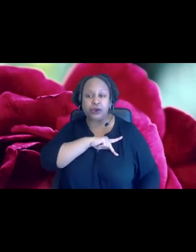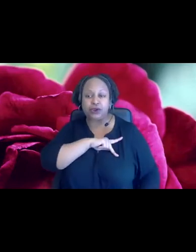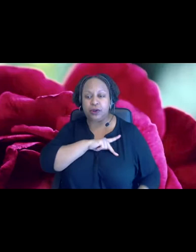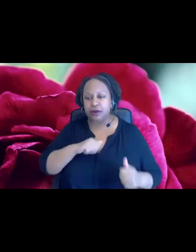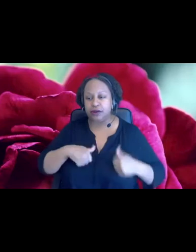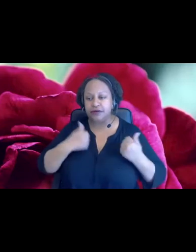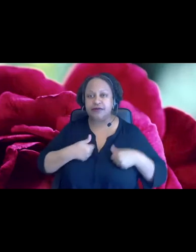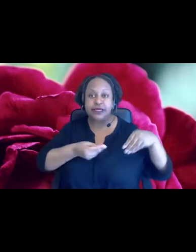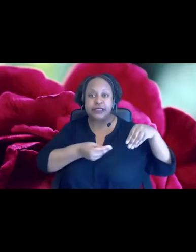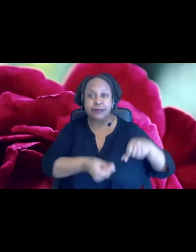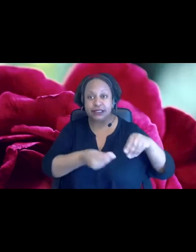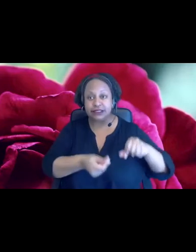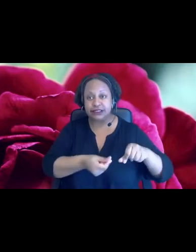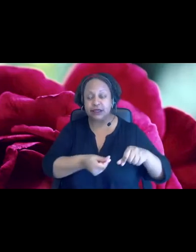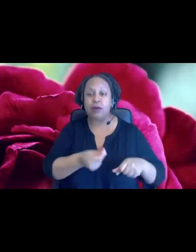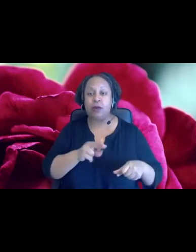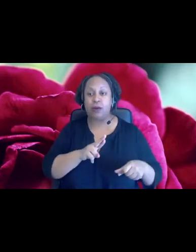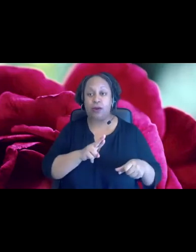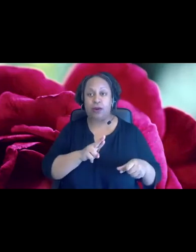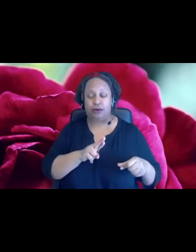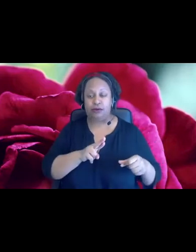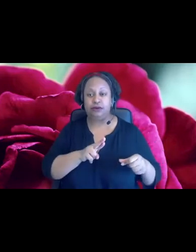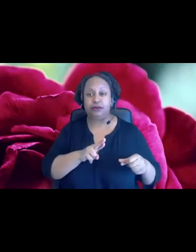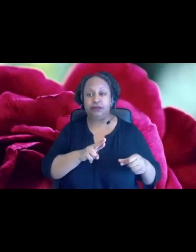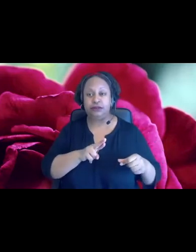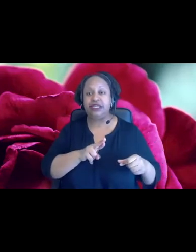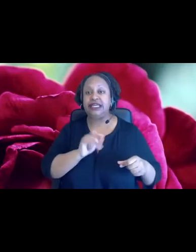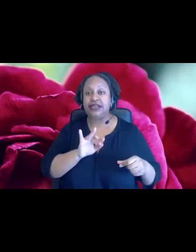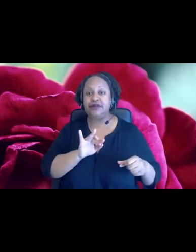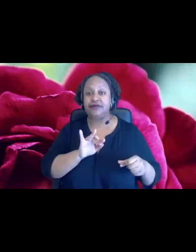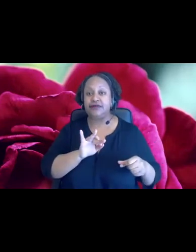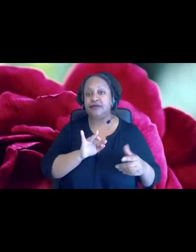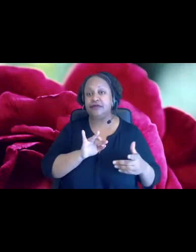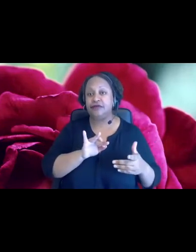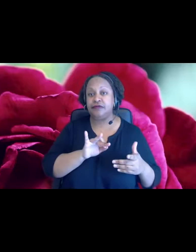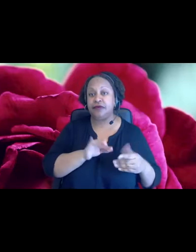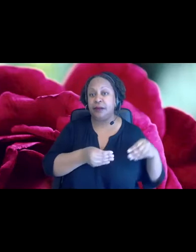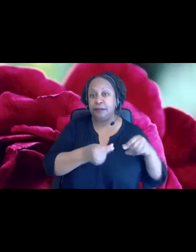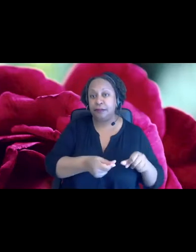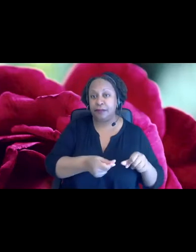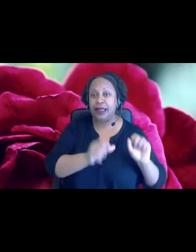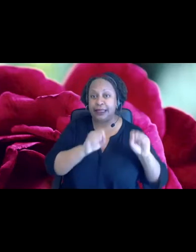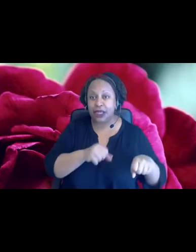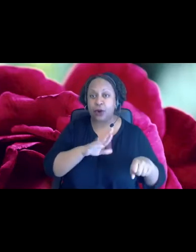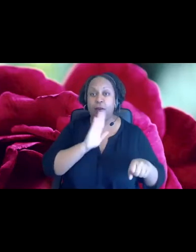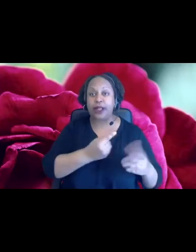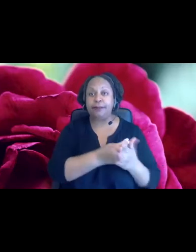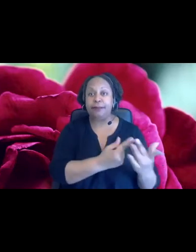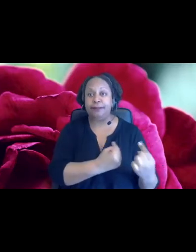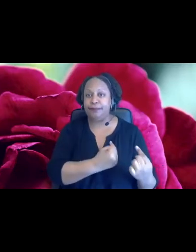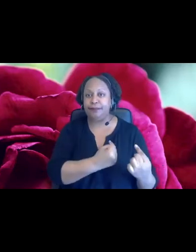that have been or can be reimbursed. In addition to that, say you